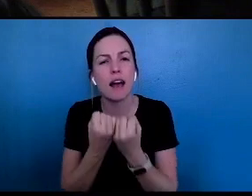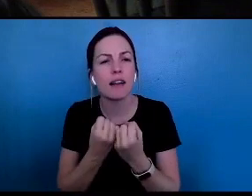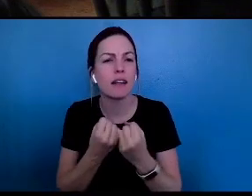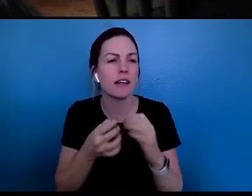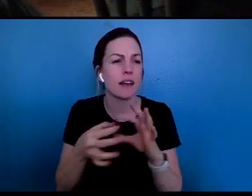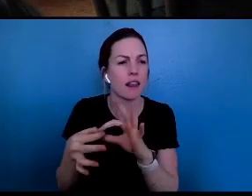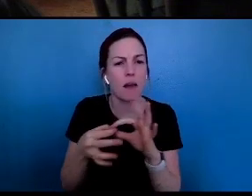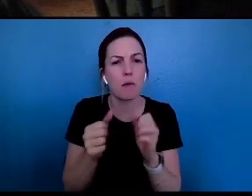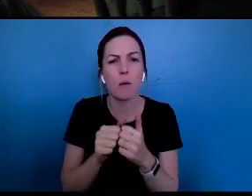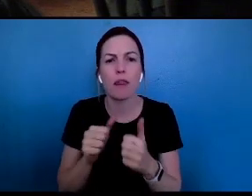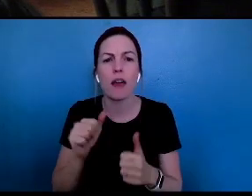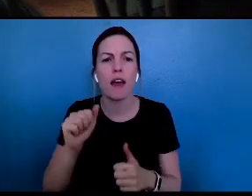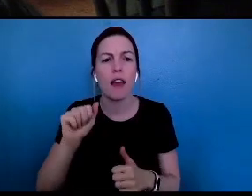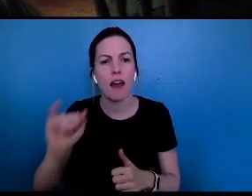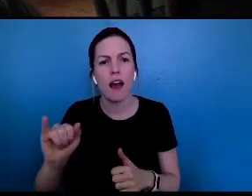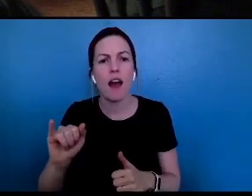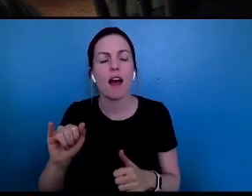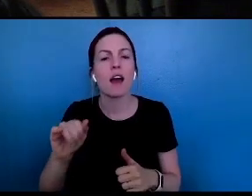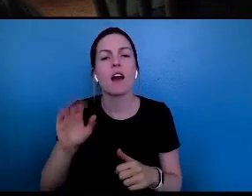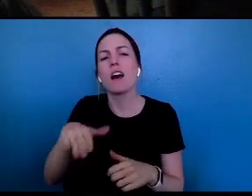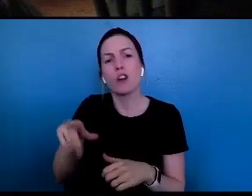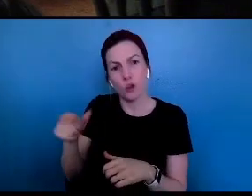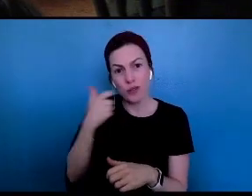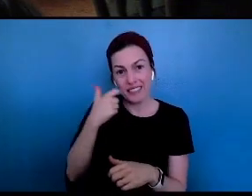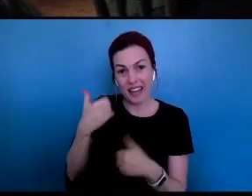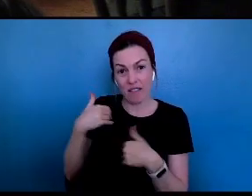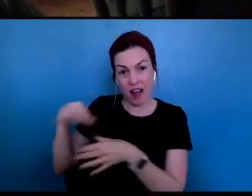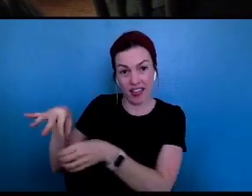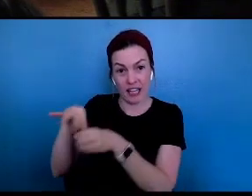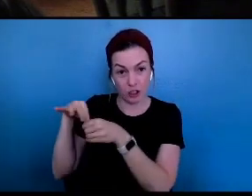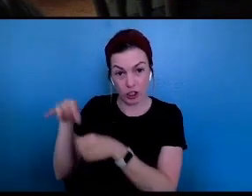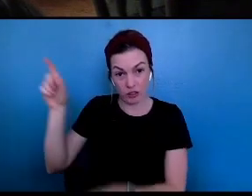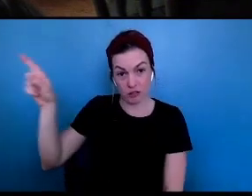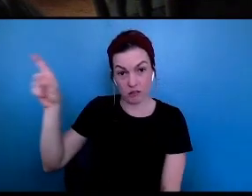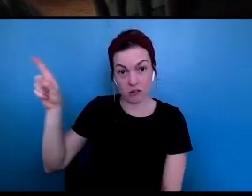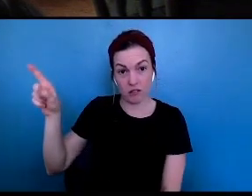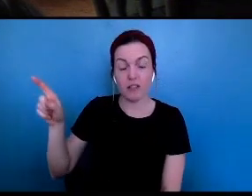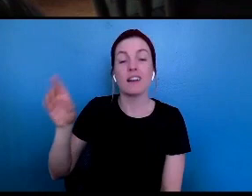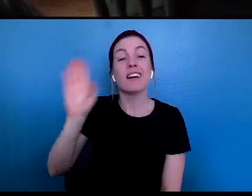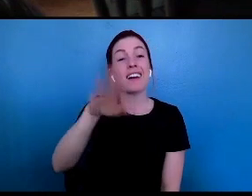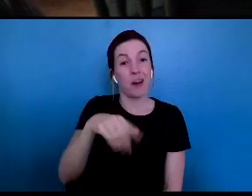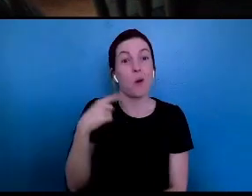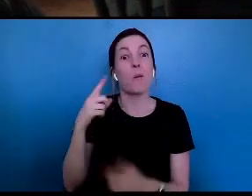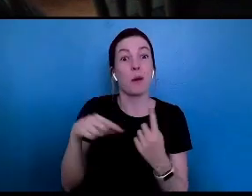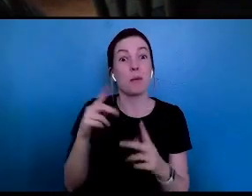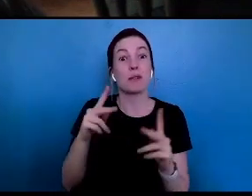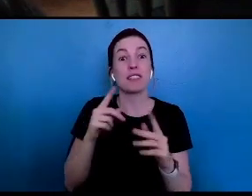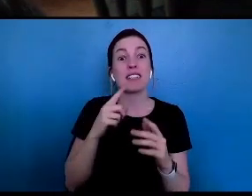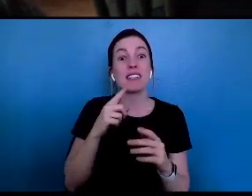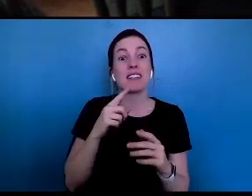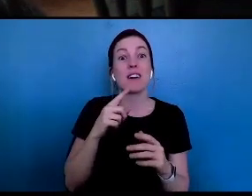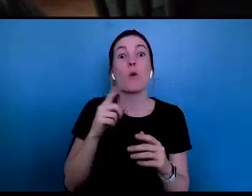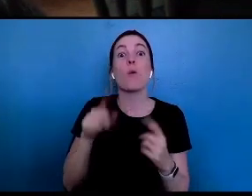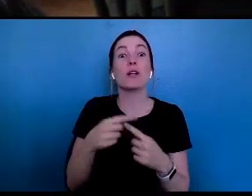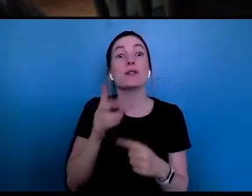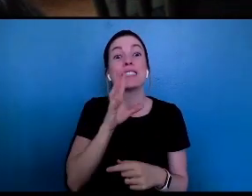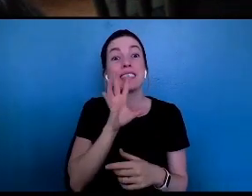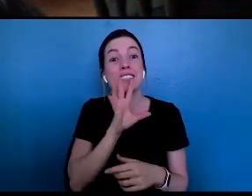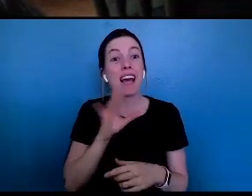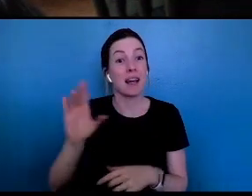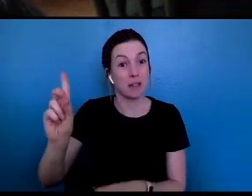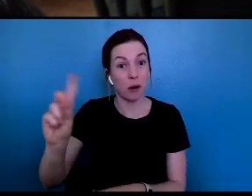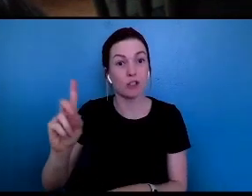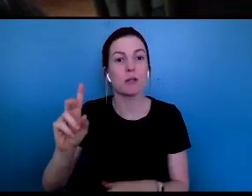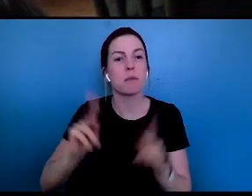but you just had an election, which for most people, when we say democracy, they hear election. You are the first